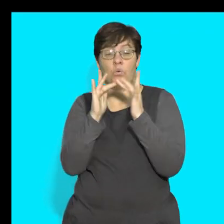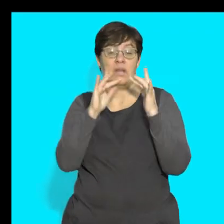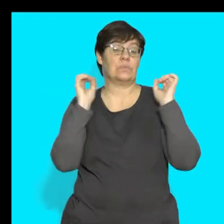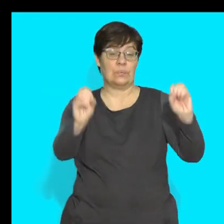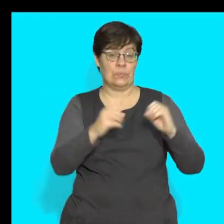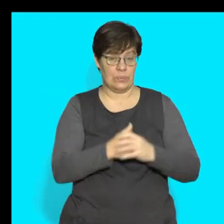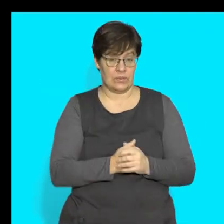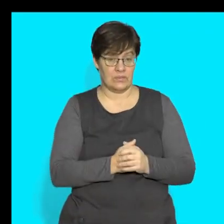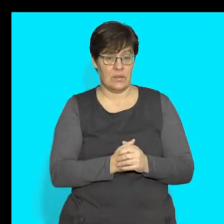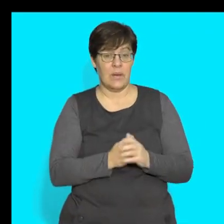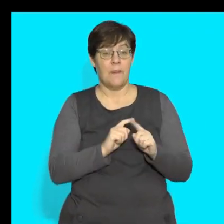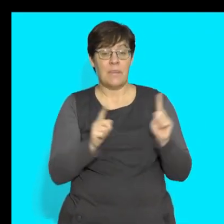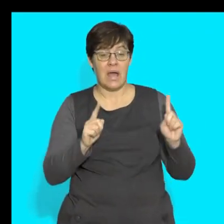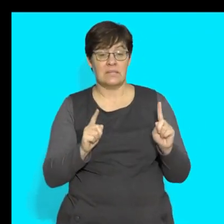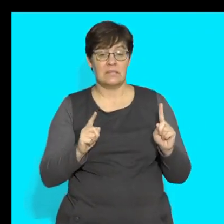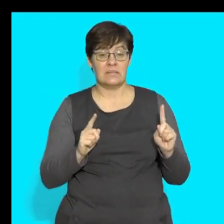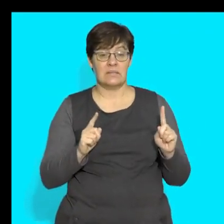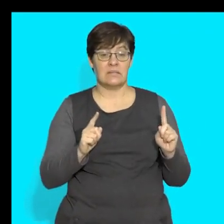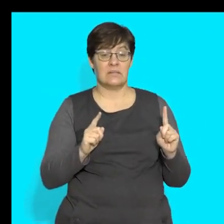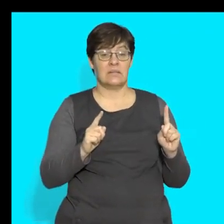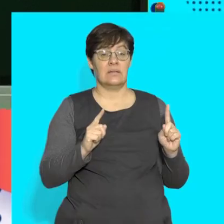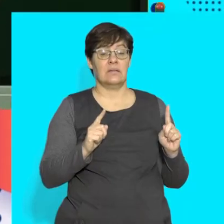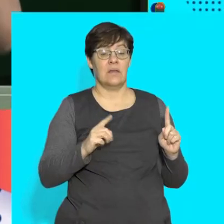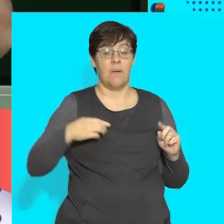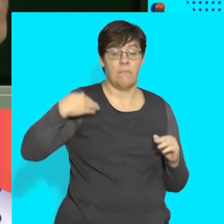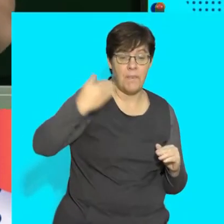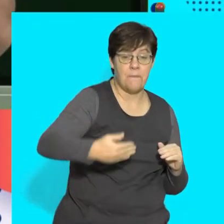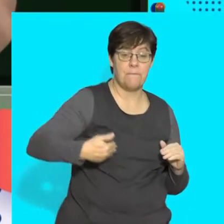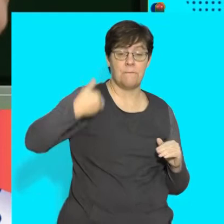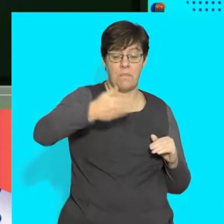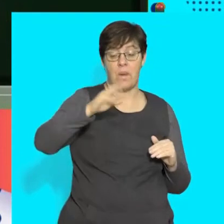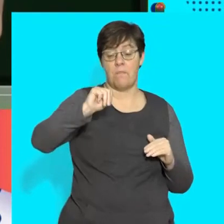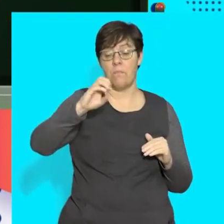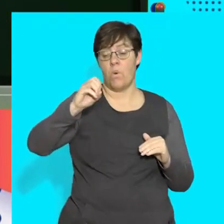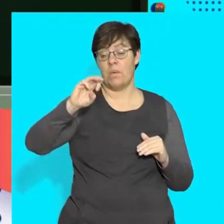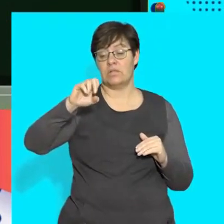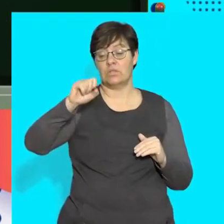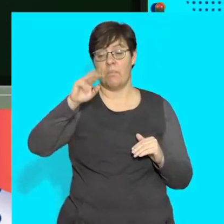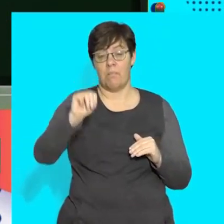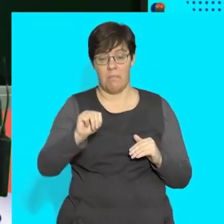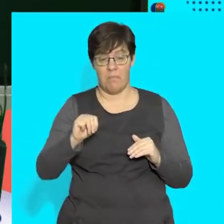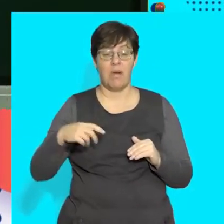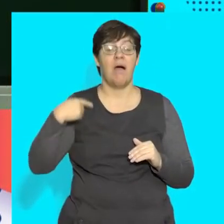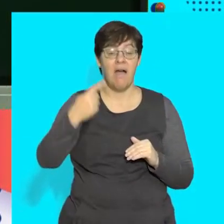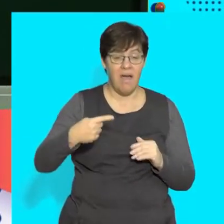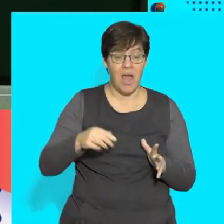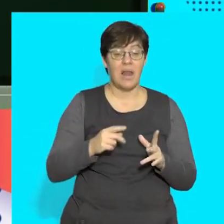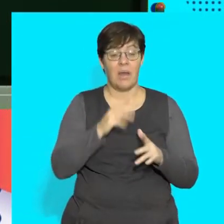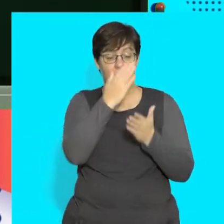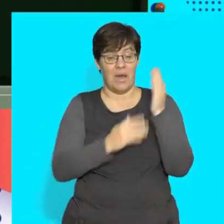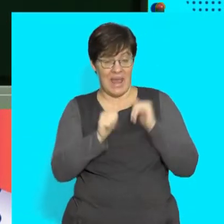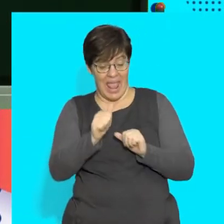there, there's no connection. But the momentum of the motion carries part